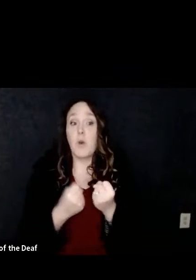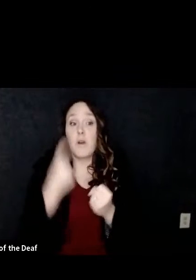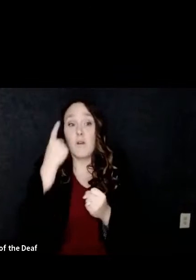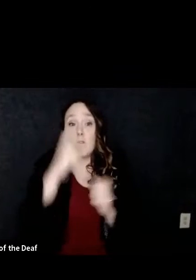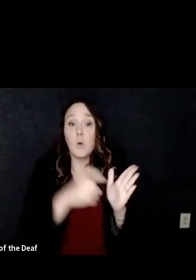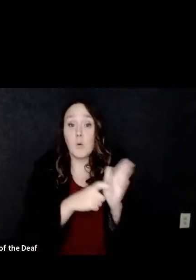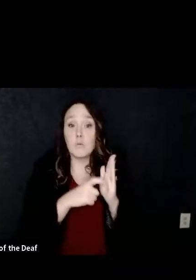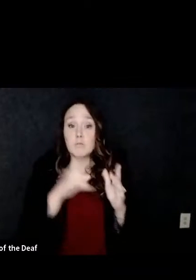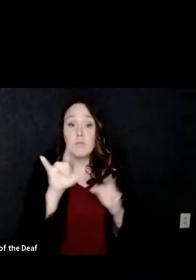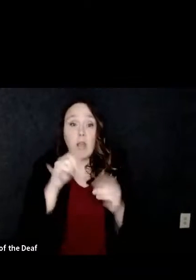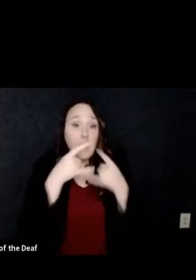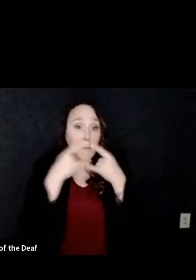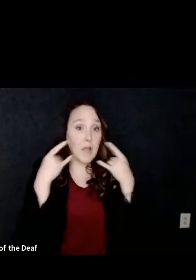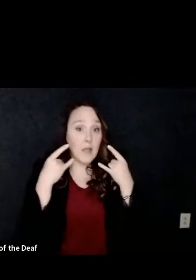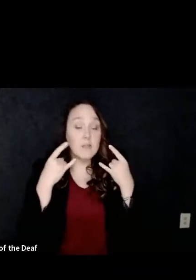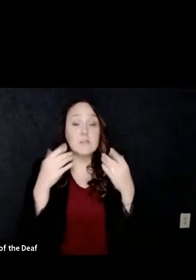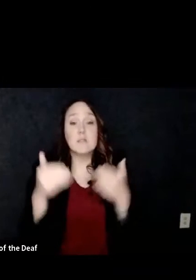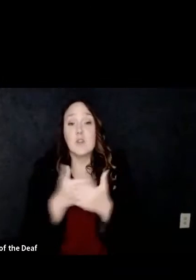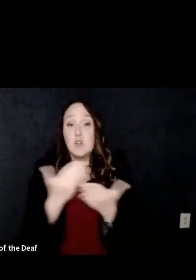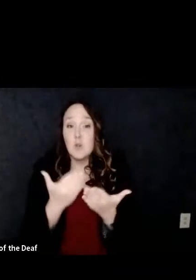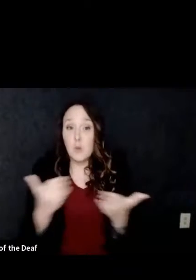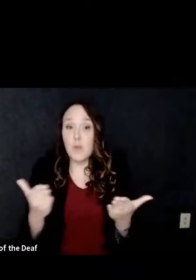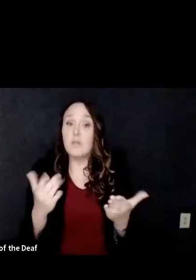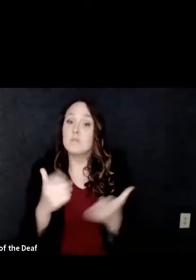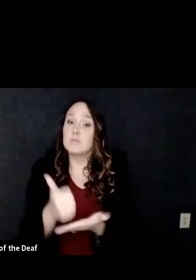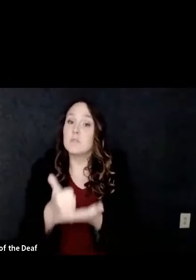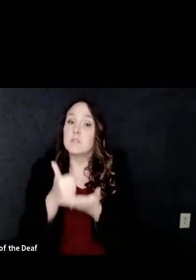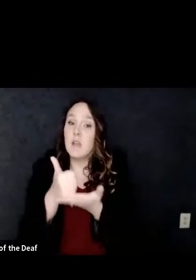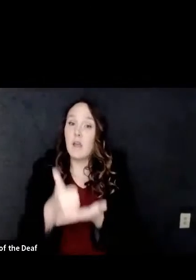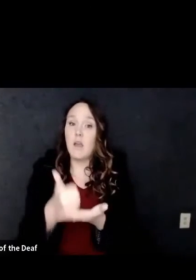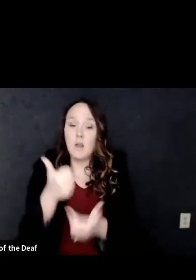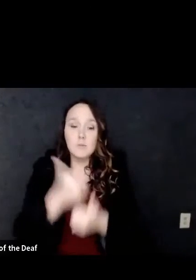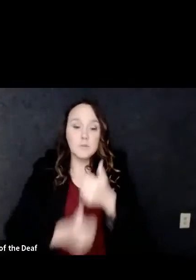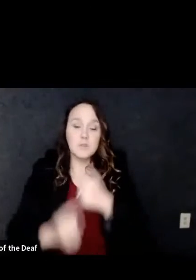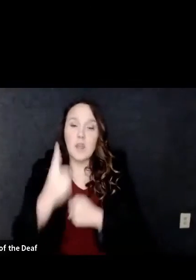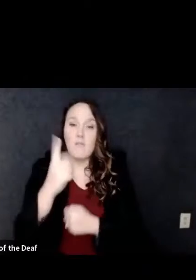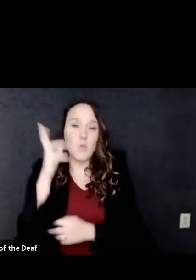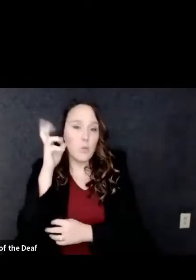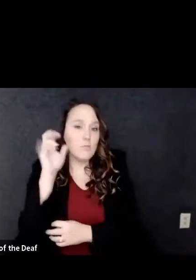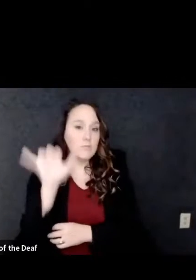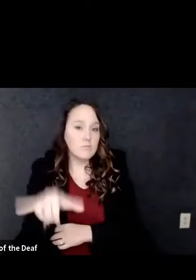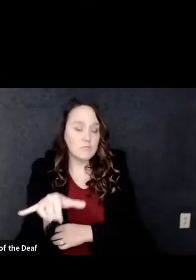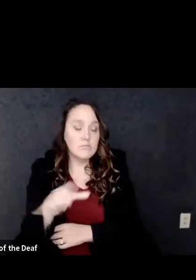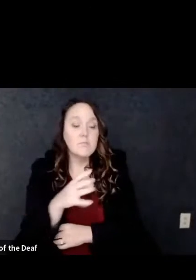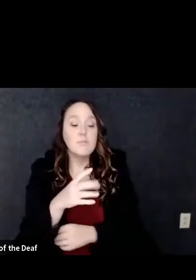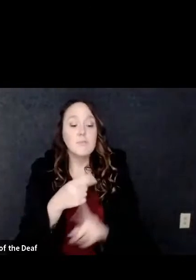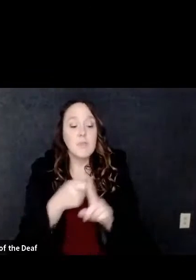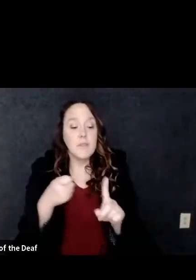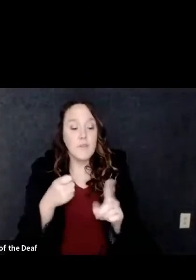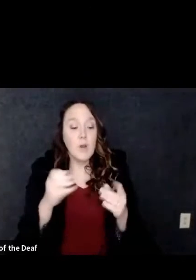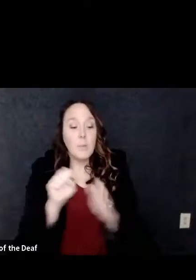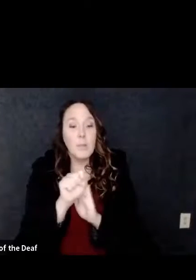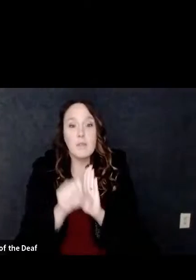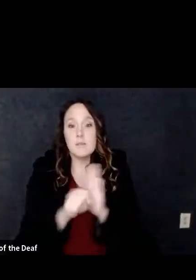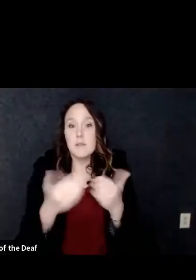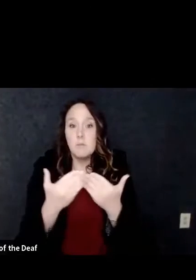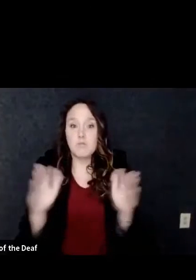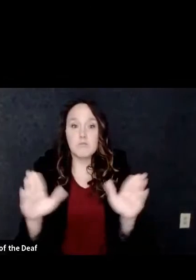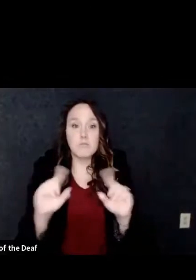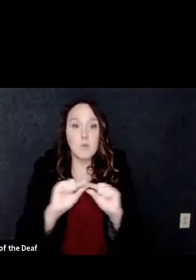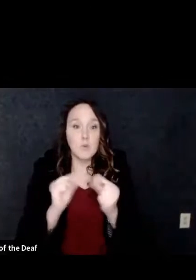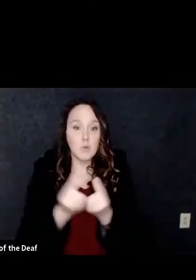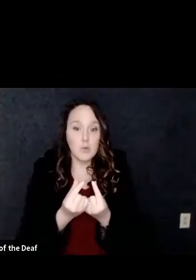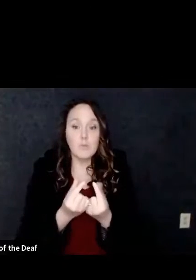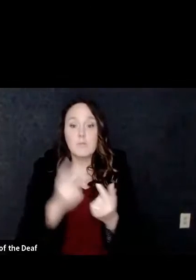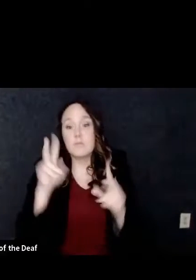as masks and those things is helpful to everybody to hear from the statewide group or